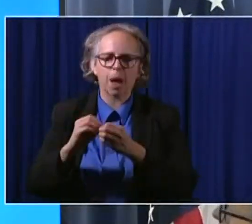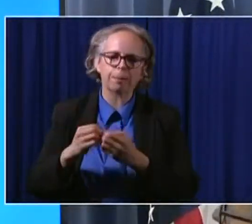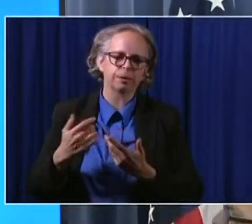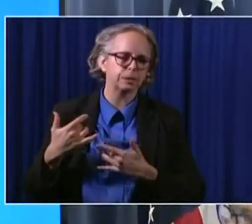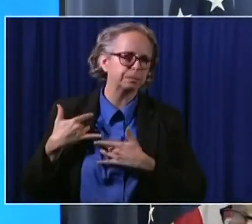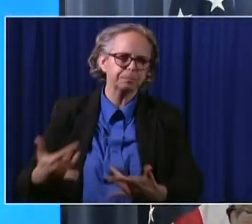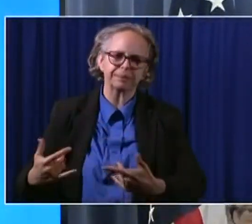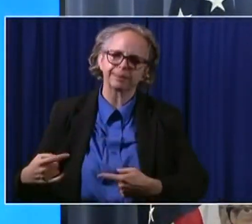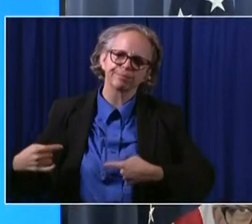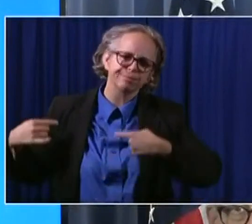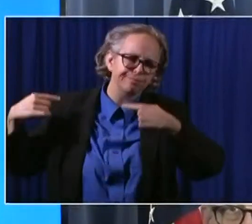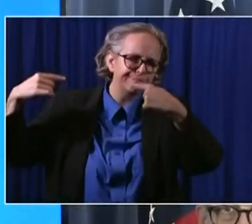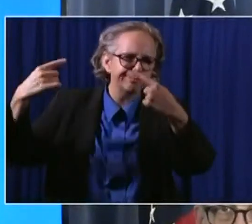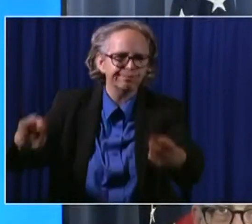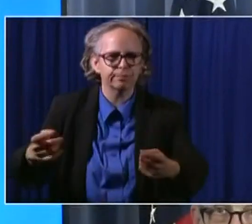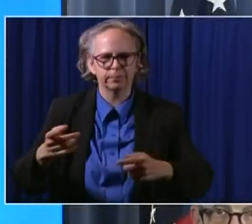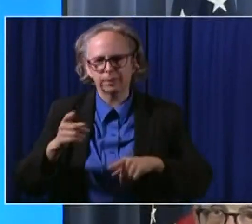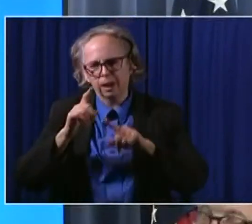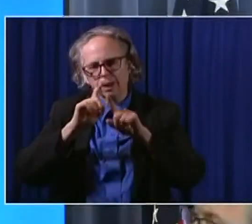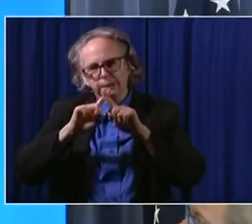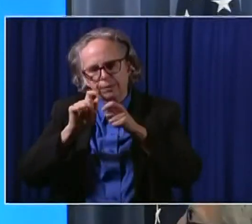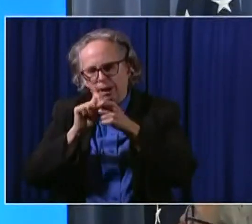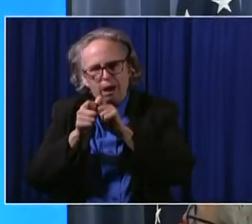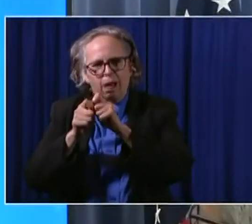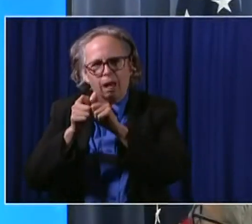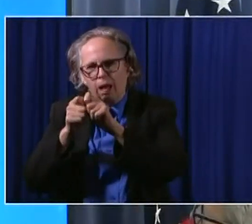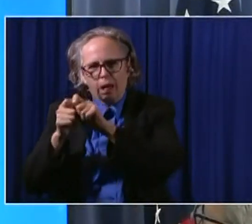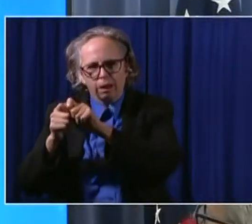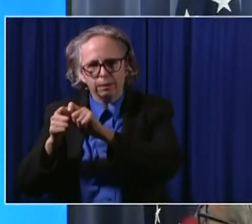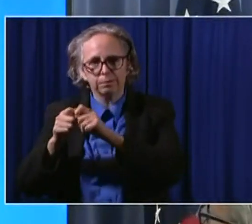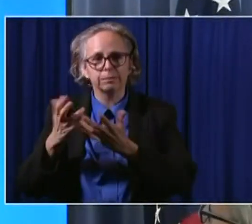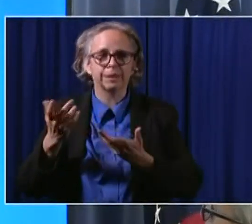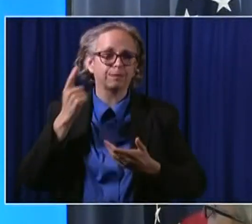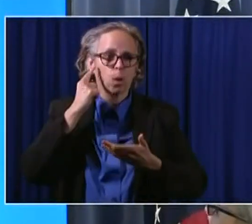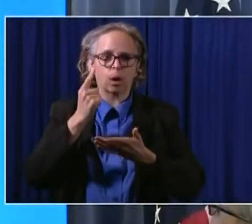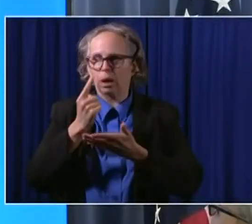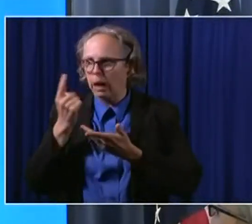different coming off of a weekend,